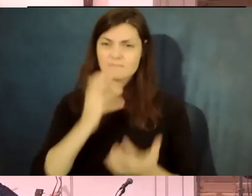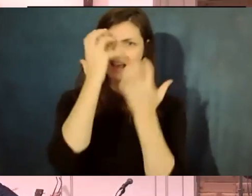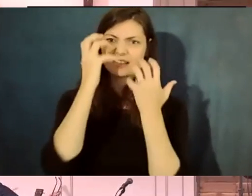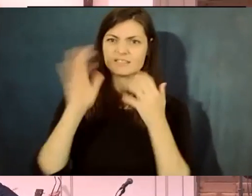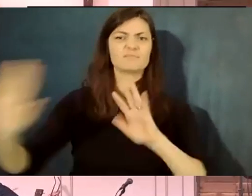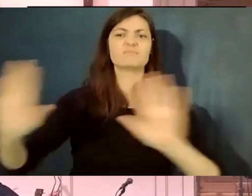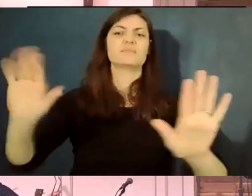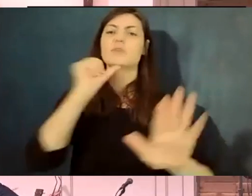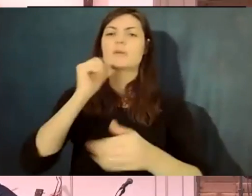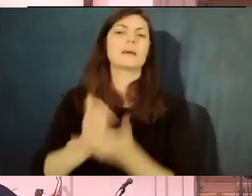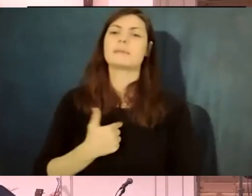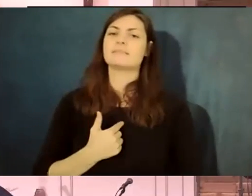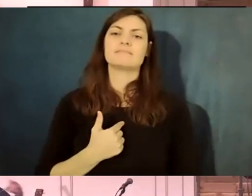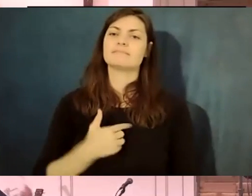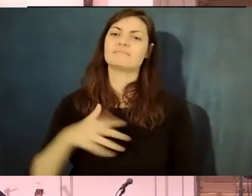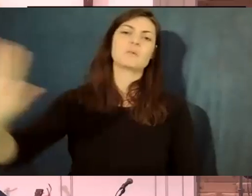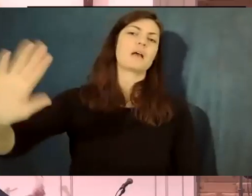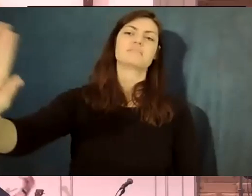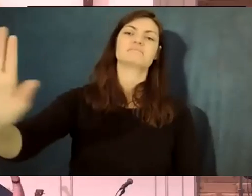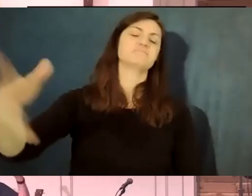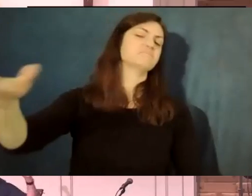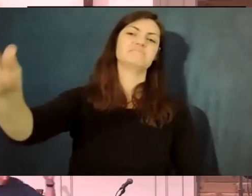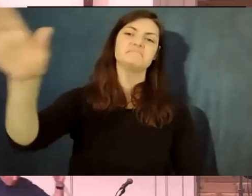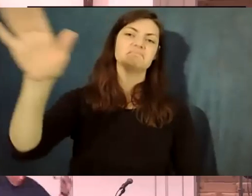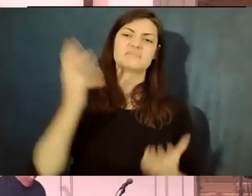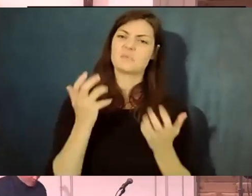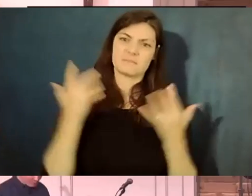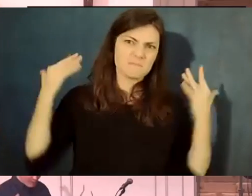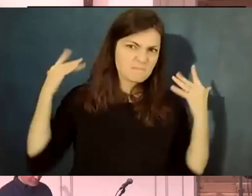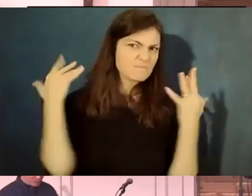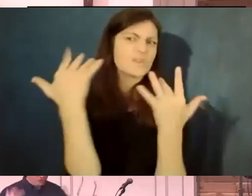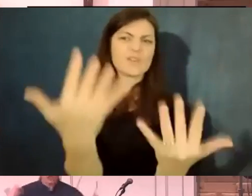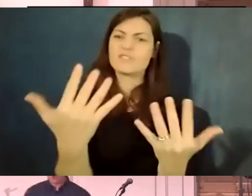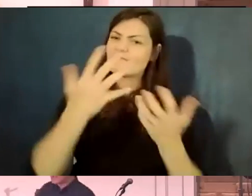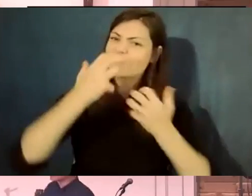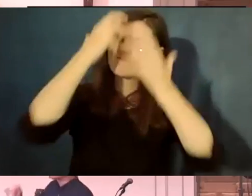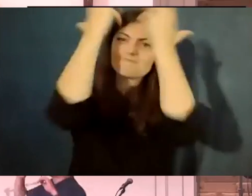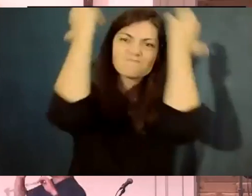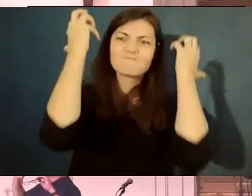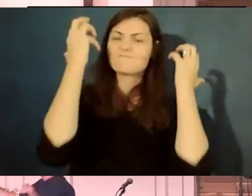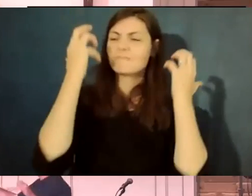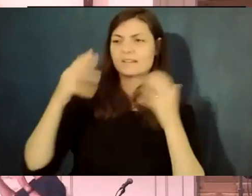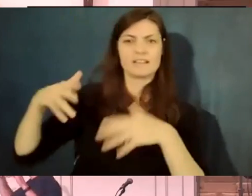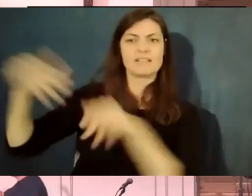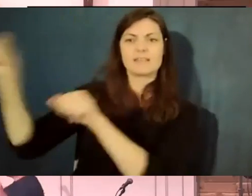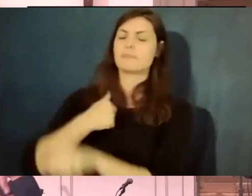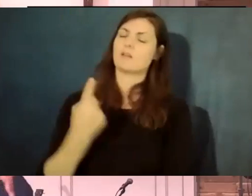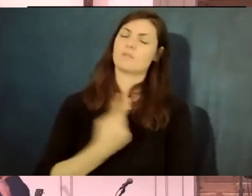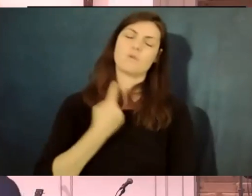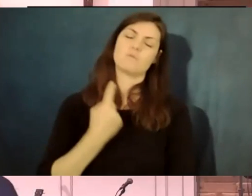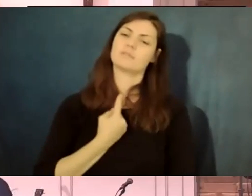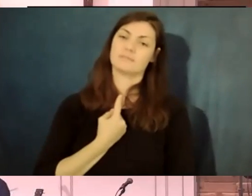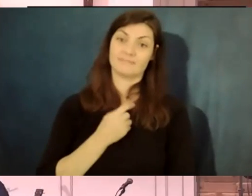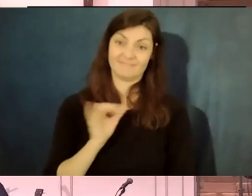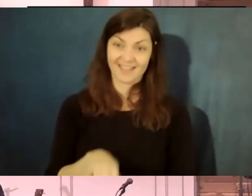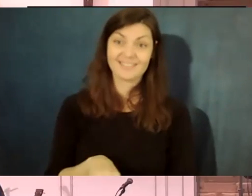just me? You're like, "Get away." You just want to burn with rage. You're so mad. You're like, "Just leave me alone."